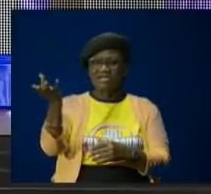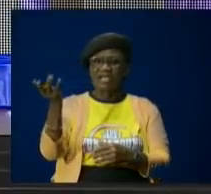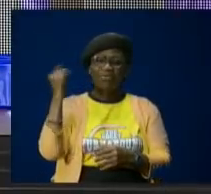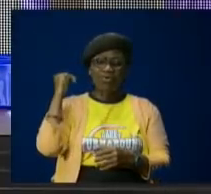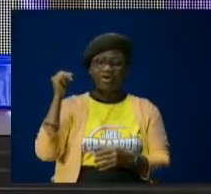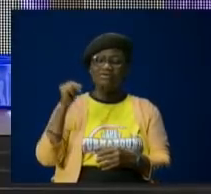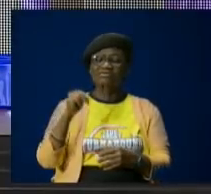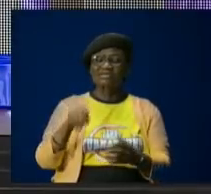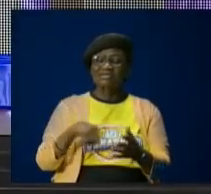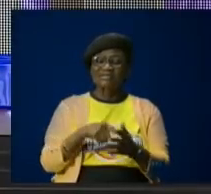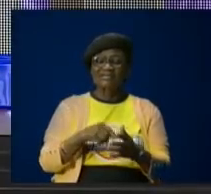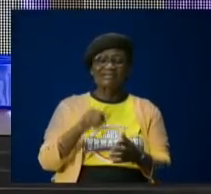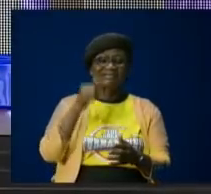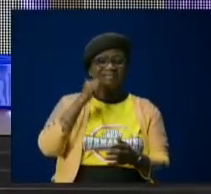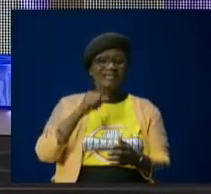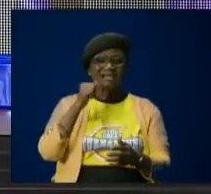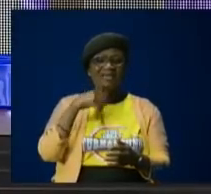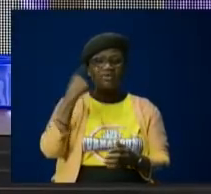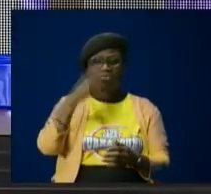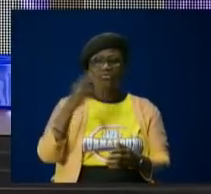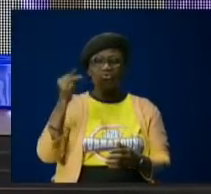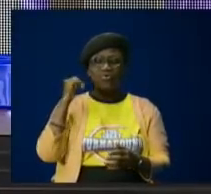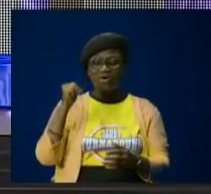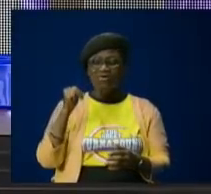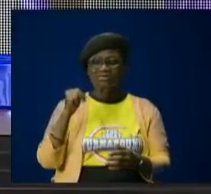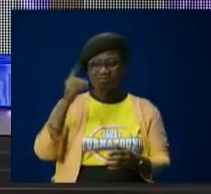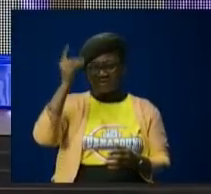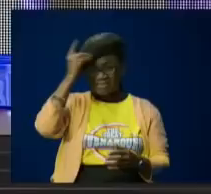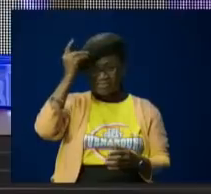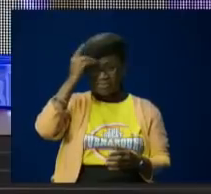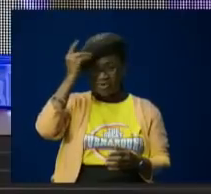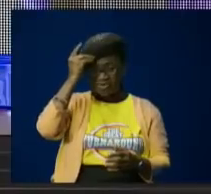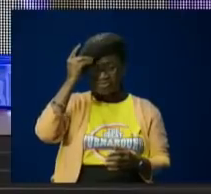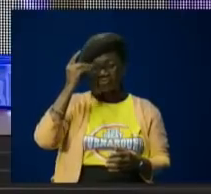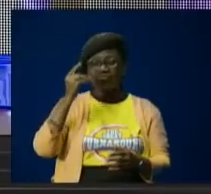was demon-possessed, and they cast out the demon out of her.